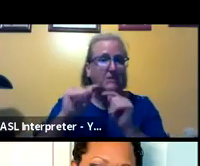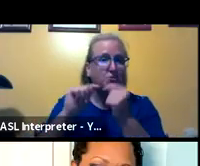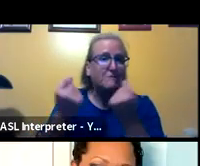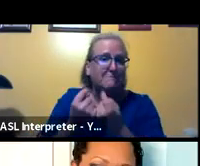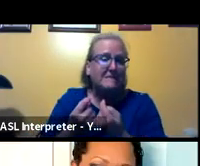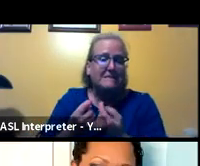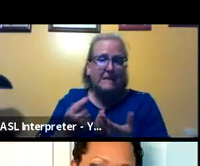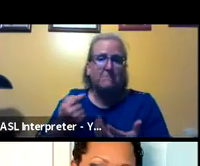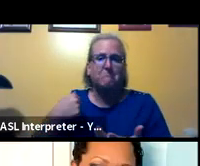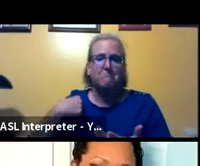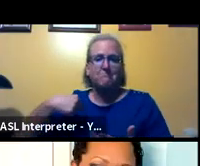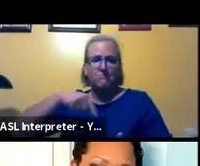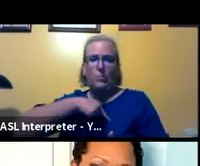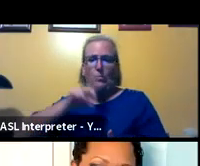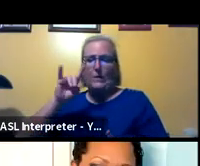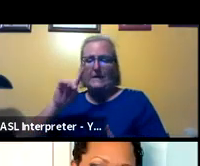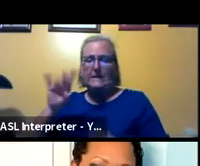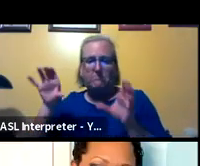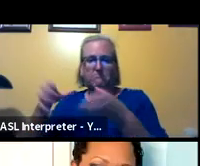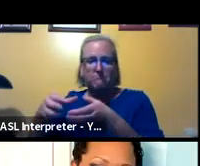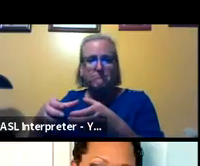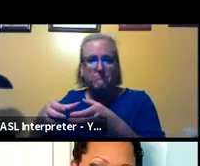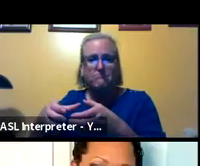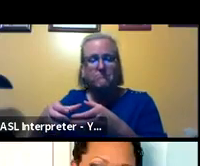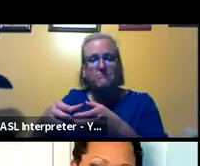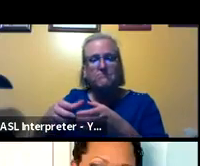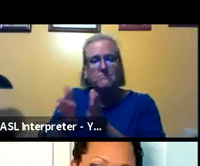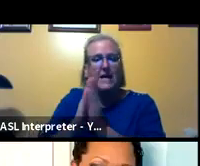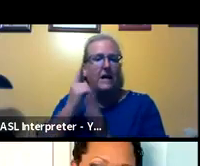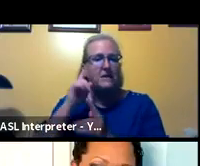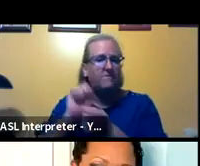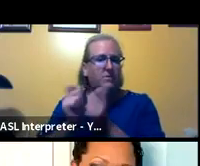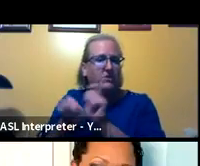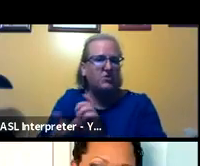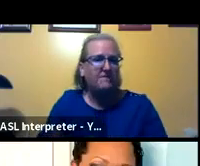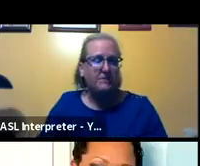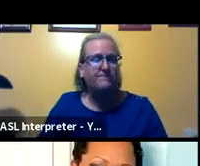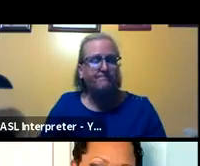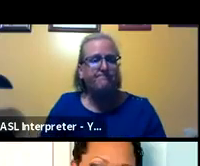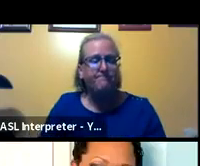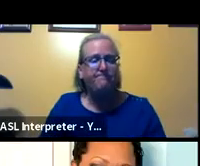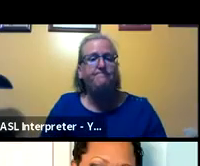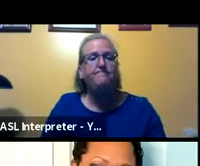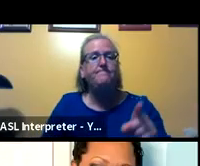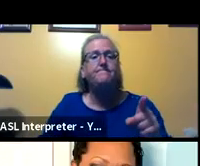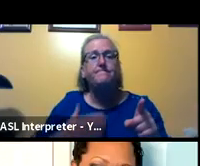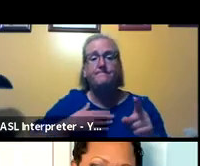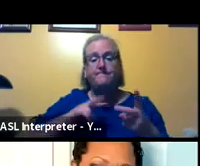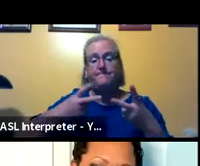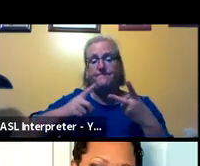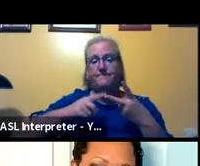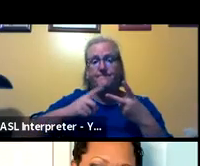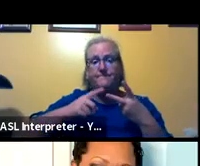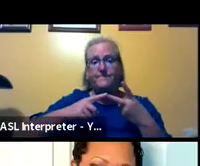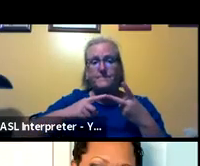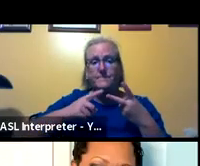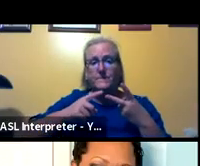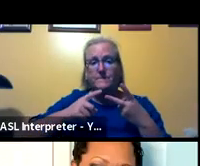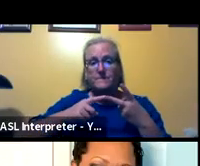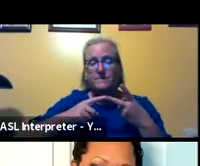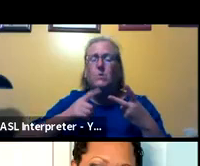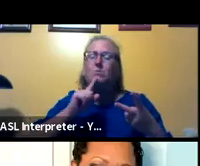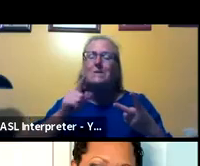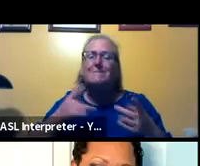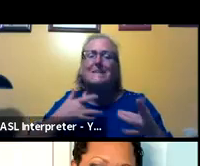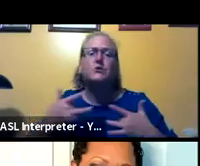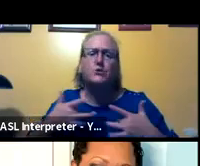the task force, to ask for the change. Okay. My second concern